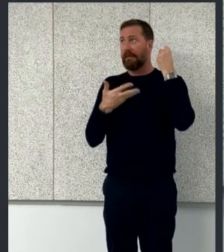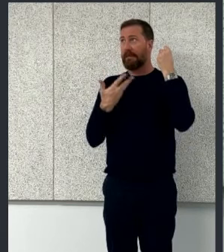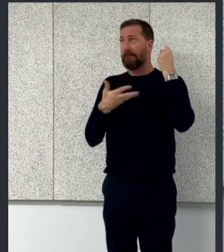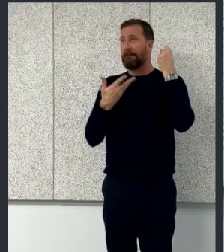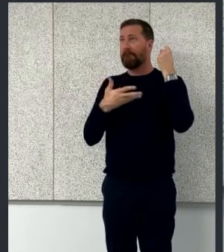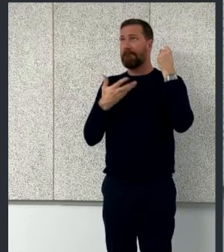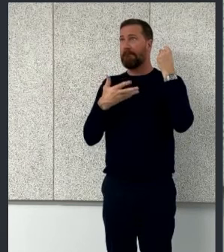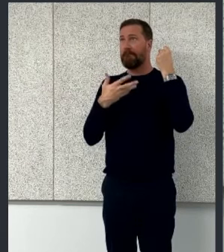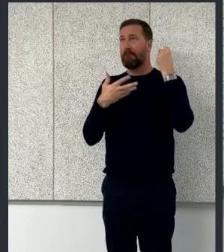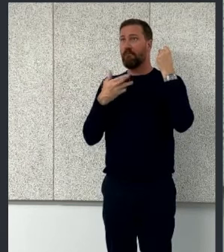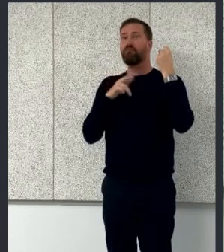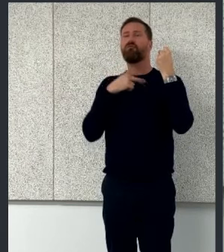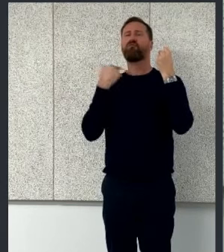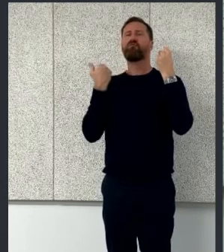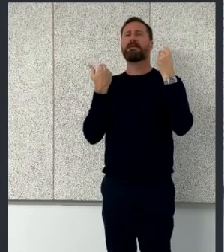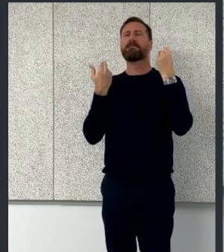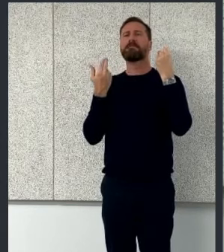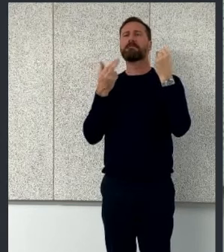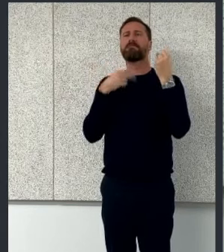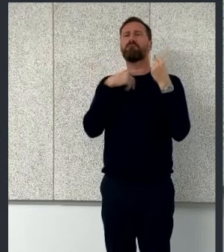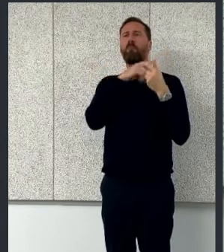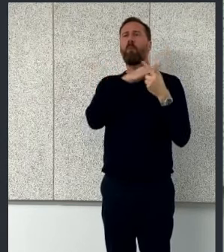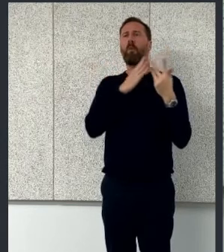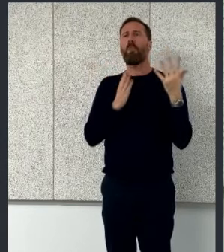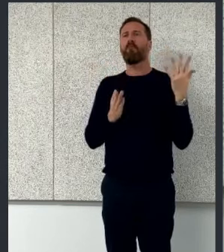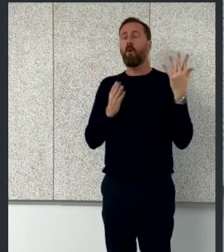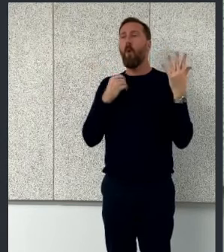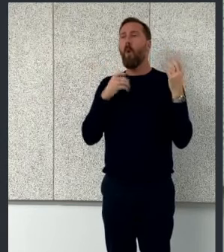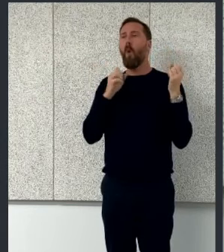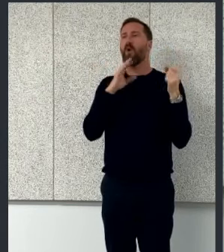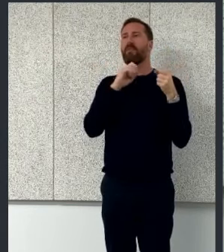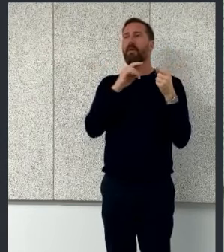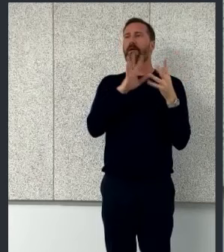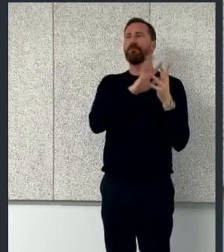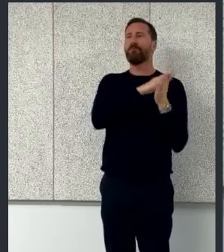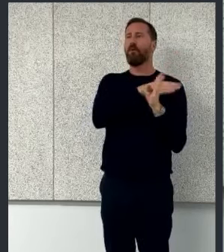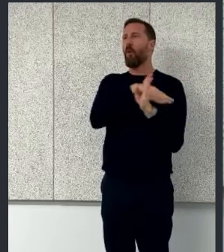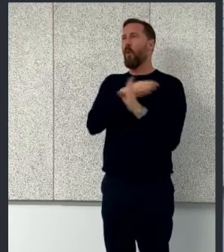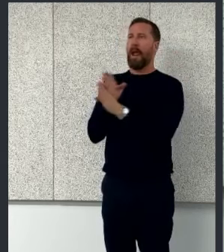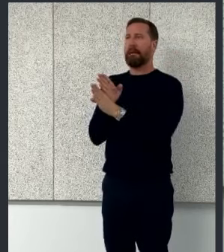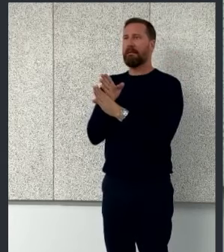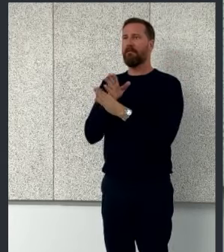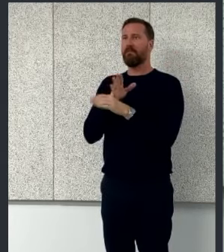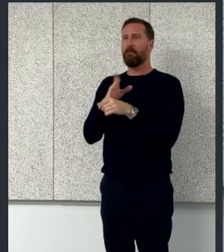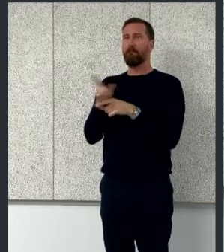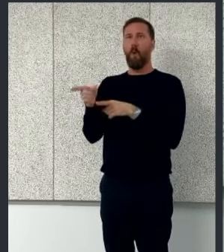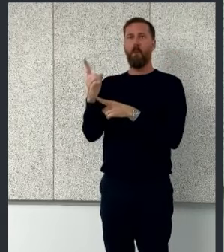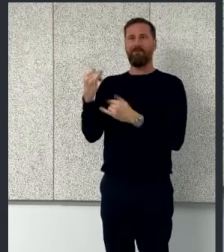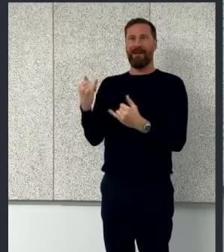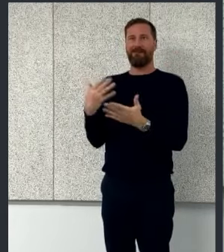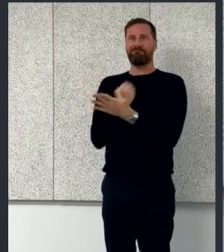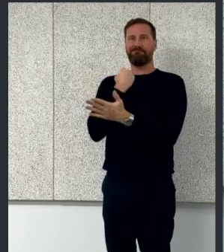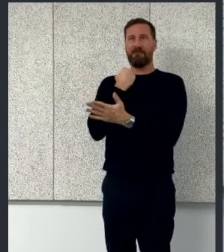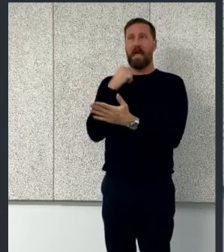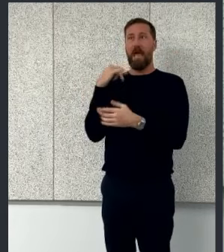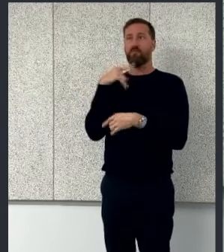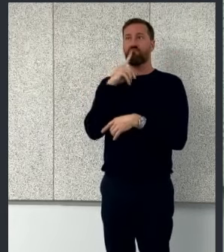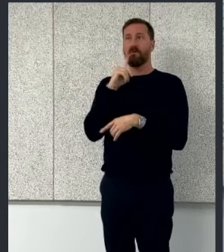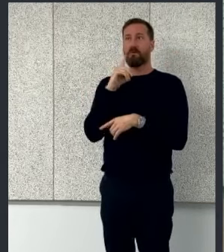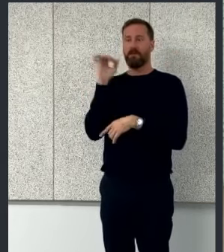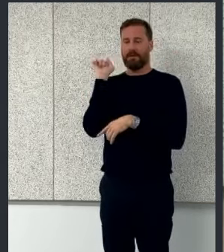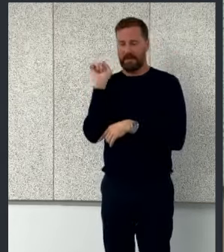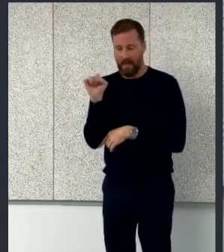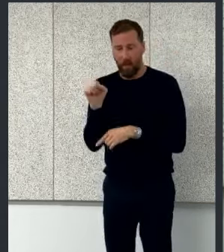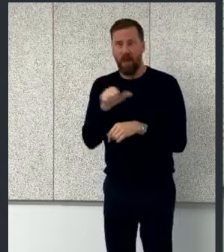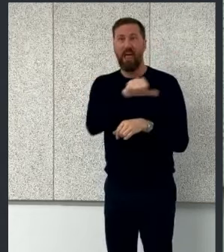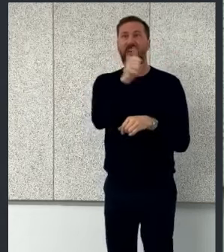the risk portfolio or the corrective nature of this moment and lean in where other funders are straight up